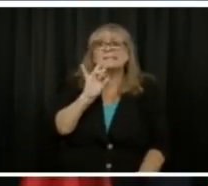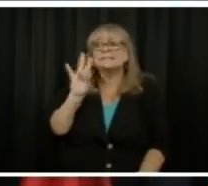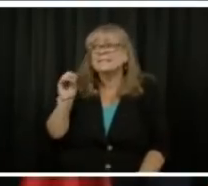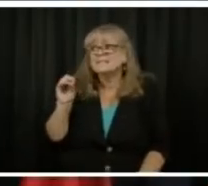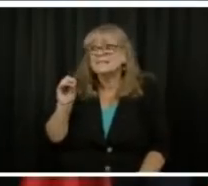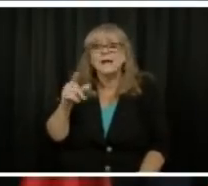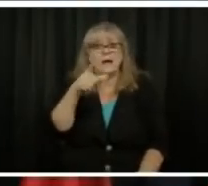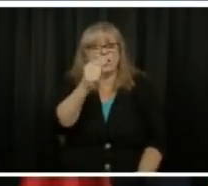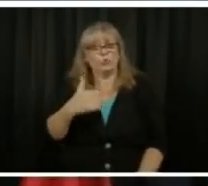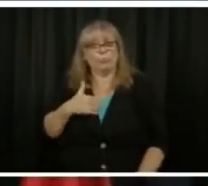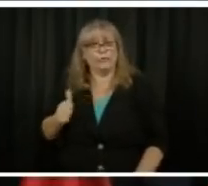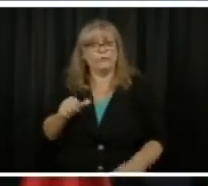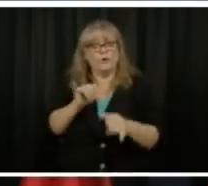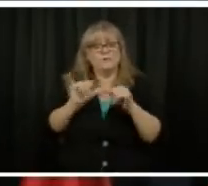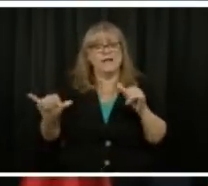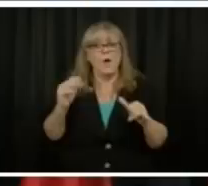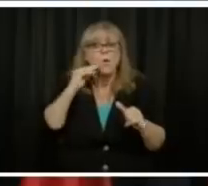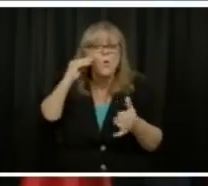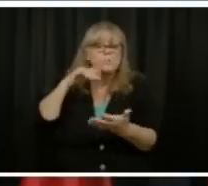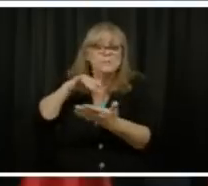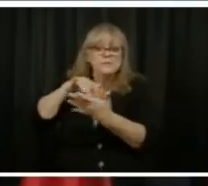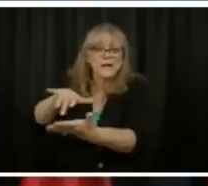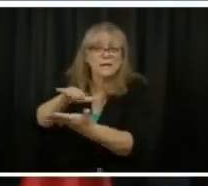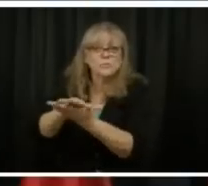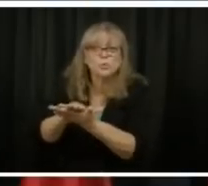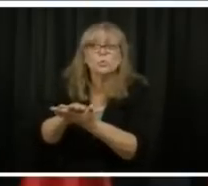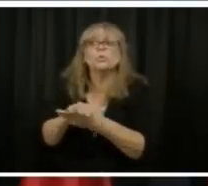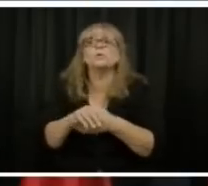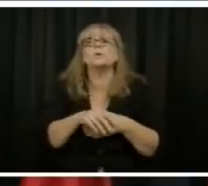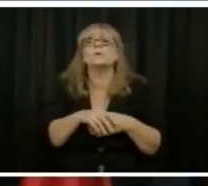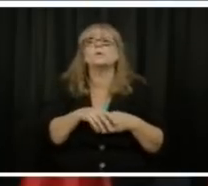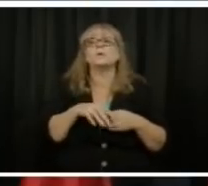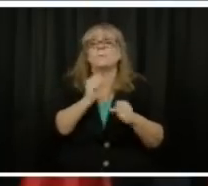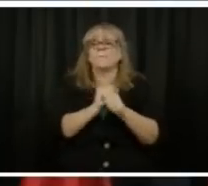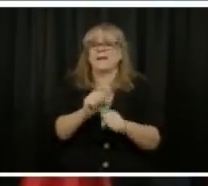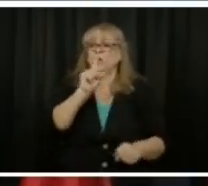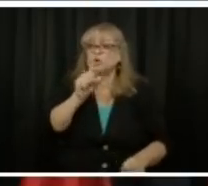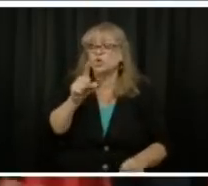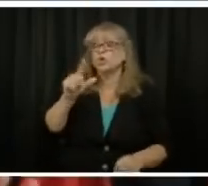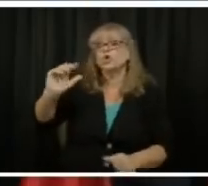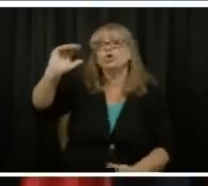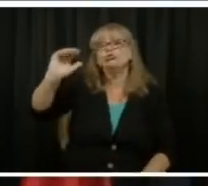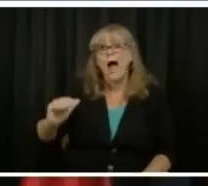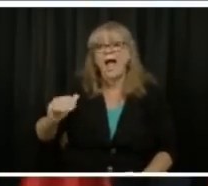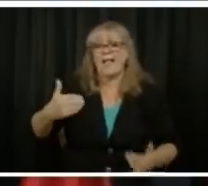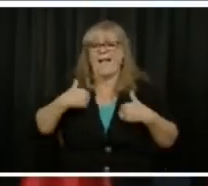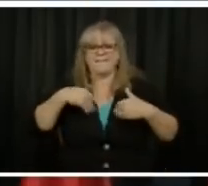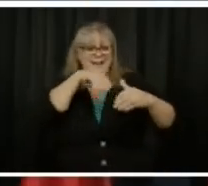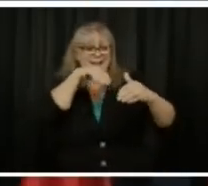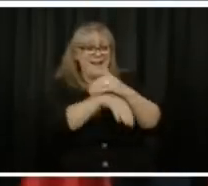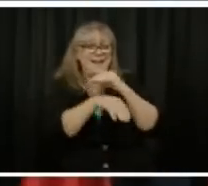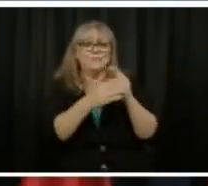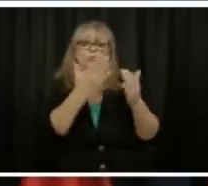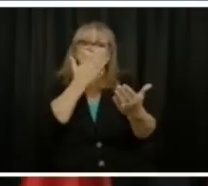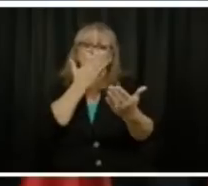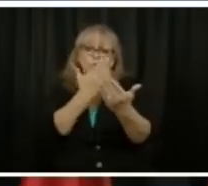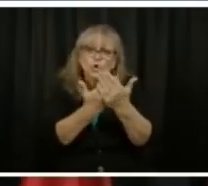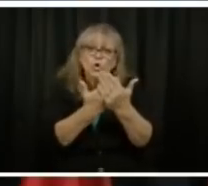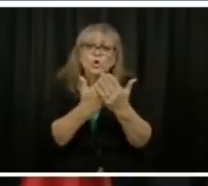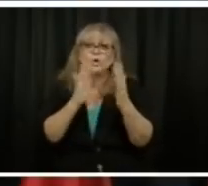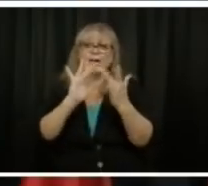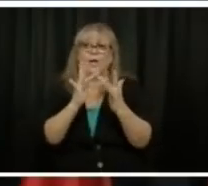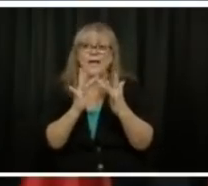making sure that parents have access to an online program if they want it. And if for some reason your school district doesn't, there are statewide online programs that